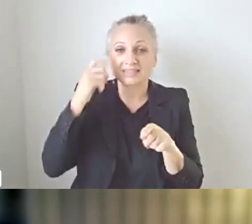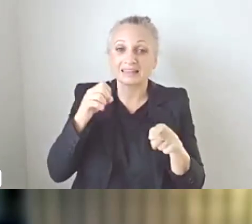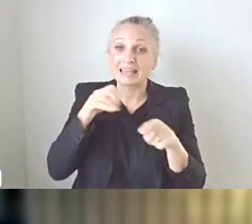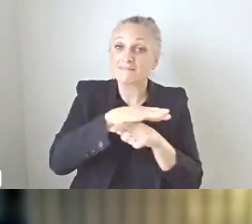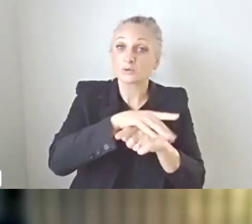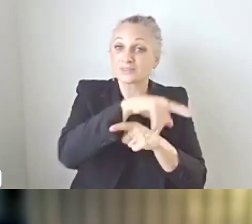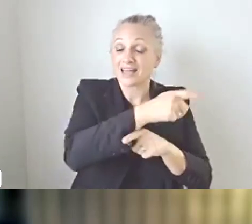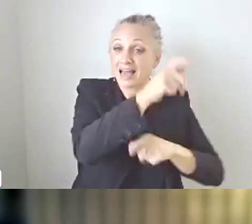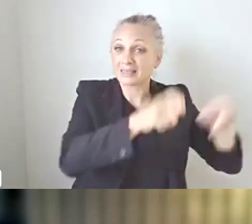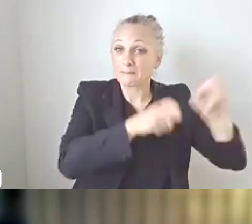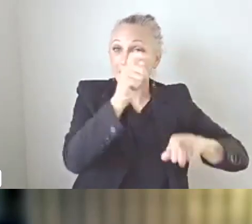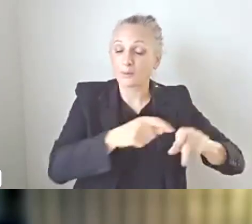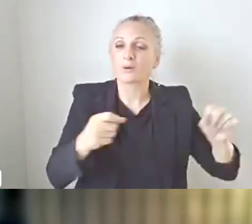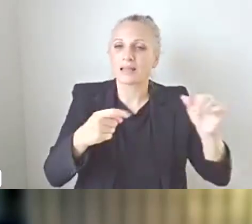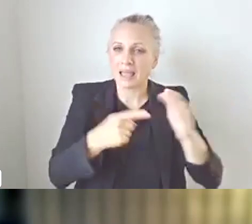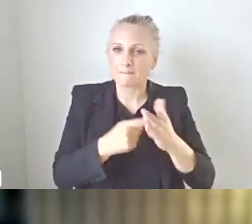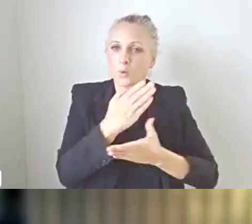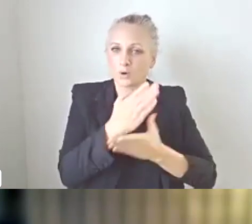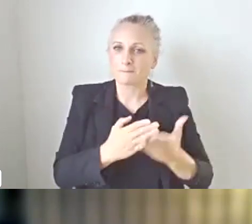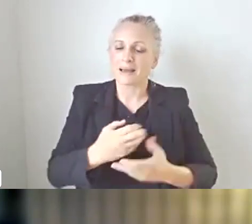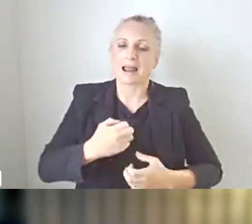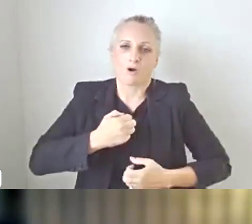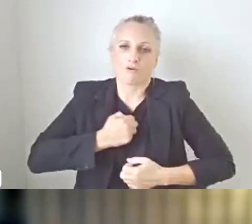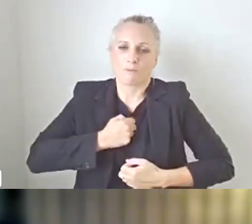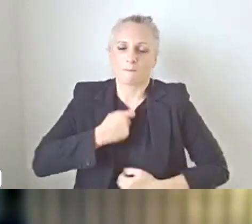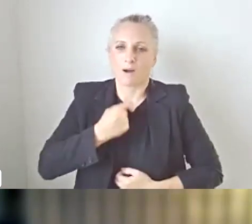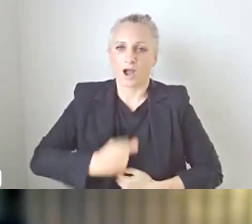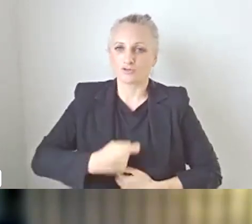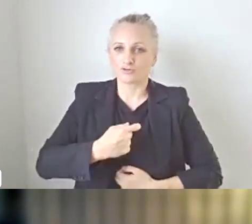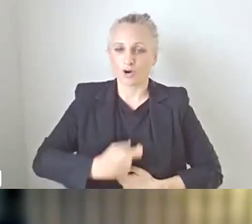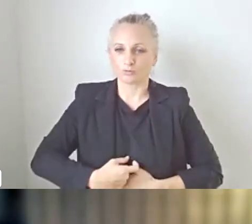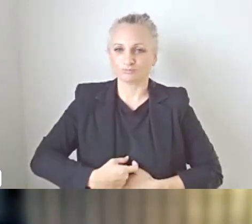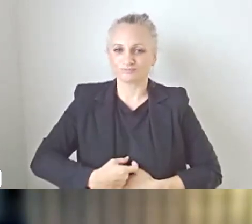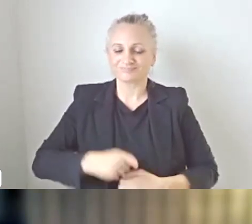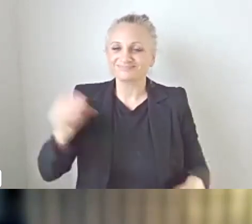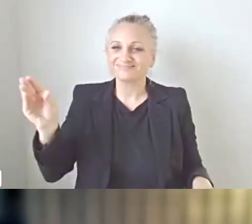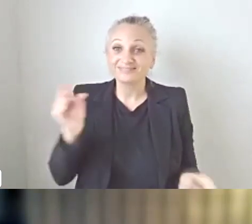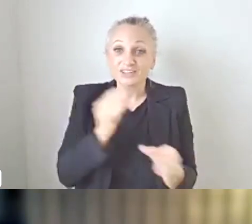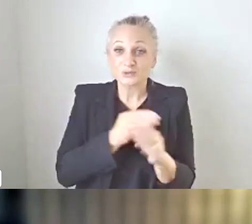really important part of the role. And when I think about inclusion,